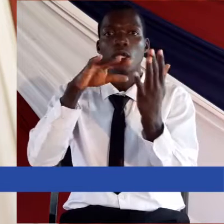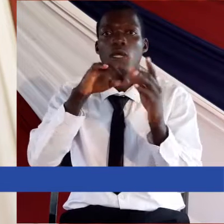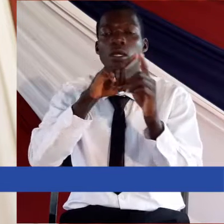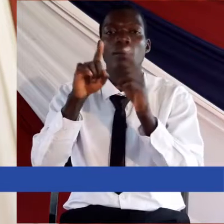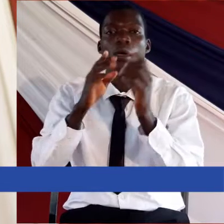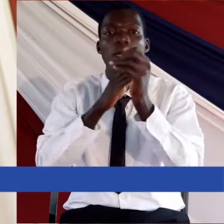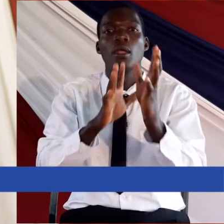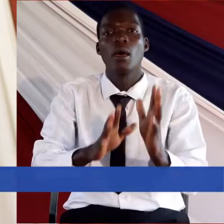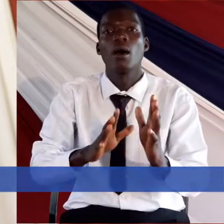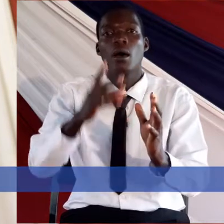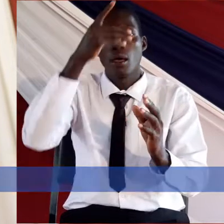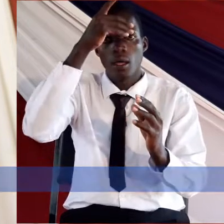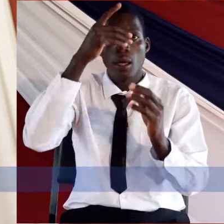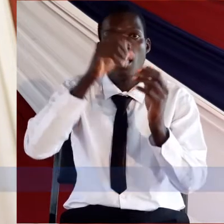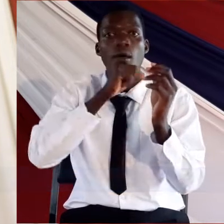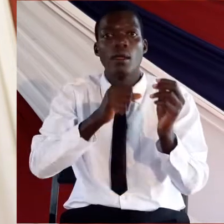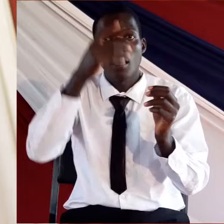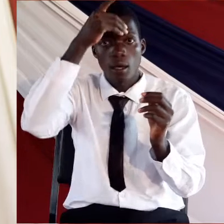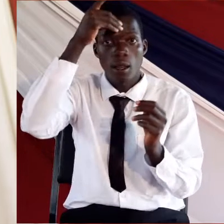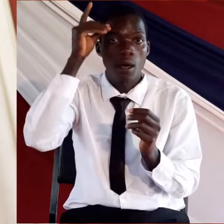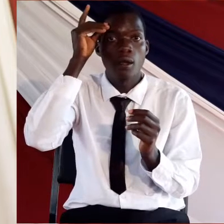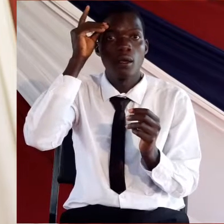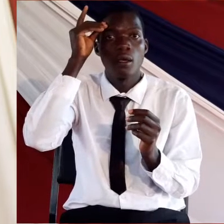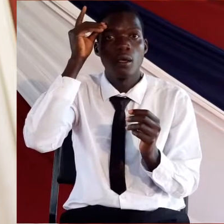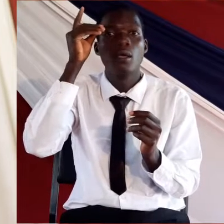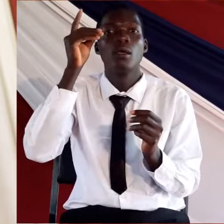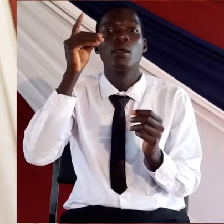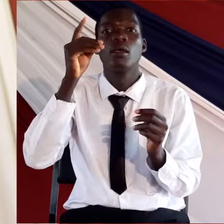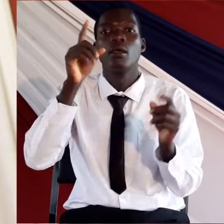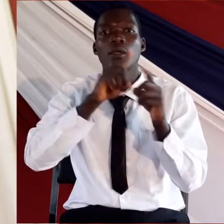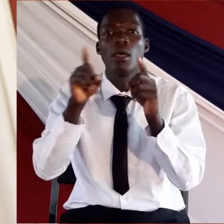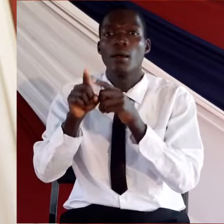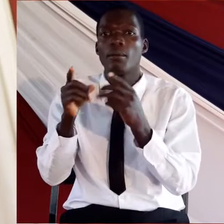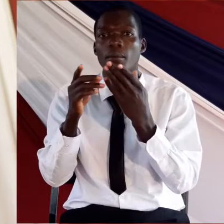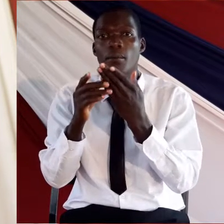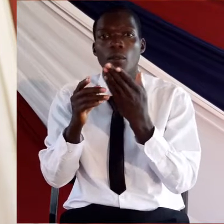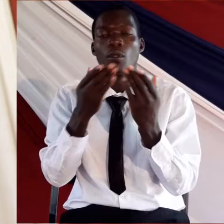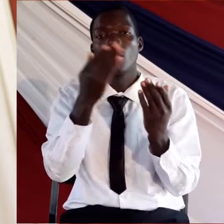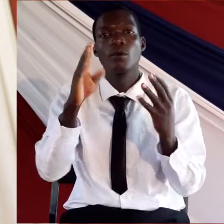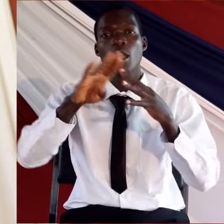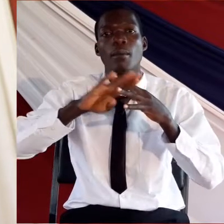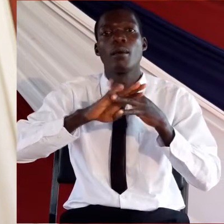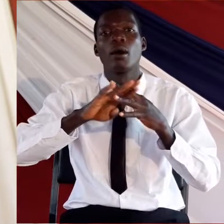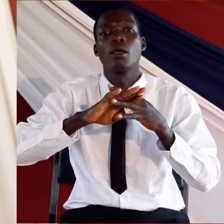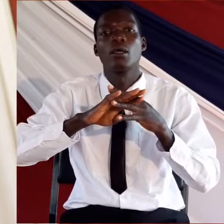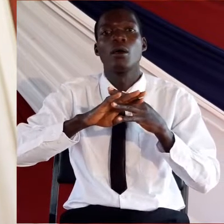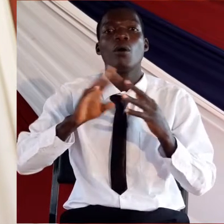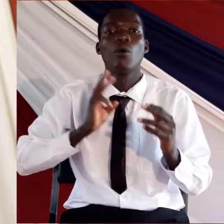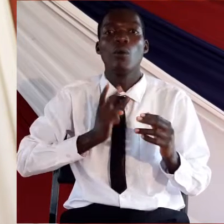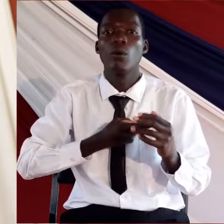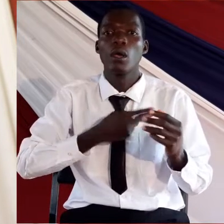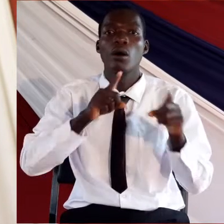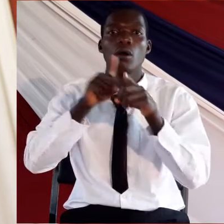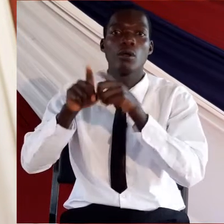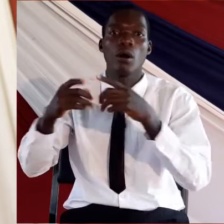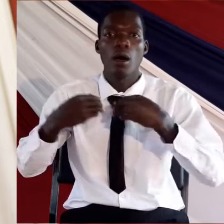Dan Ouma, who has been our moderator, and assisted by two of our other members. We also